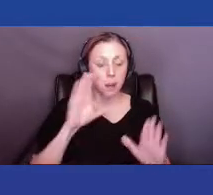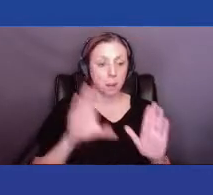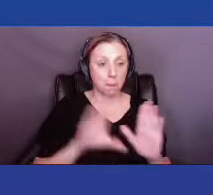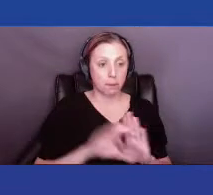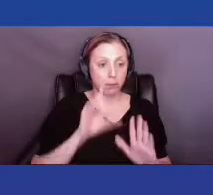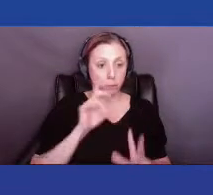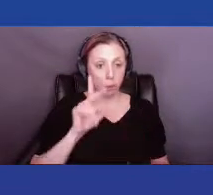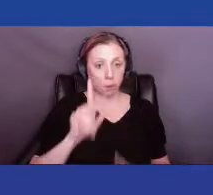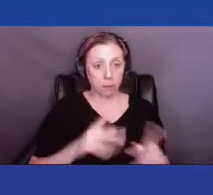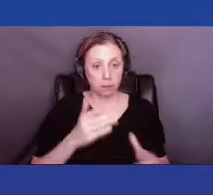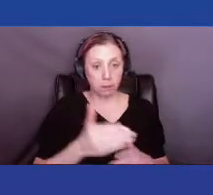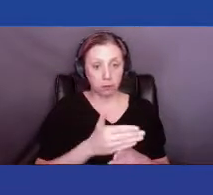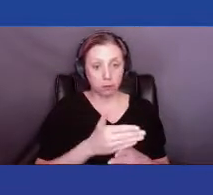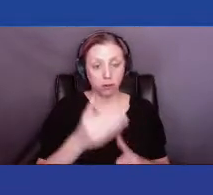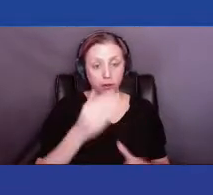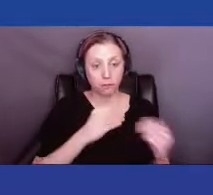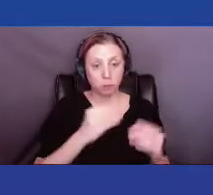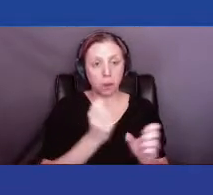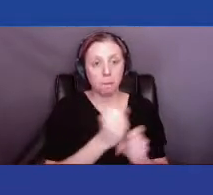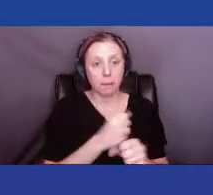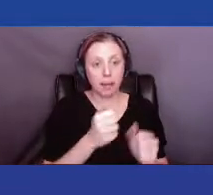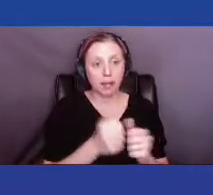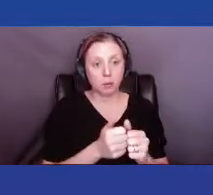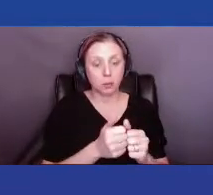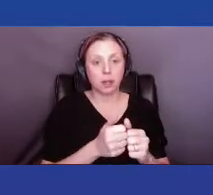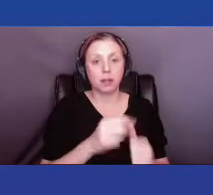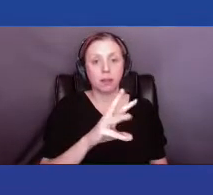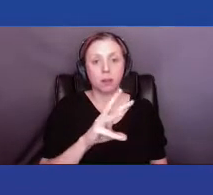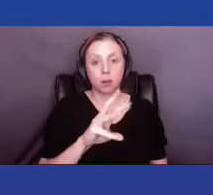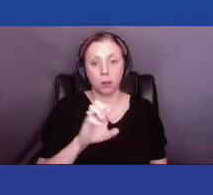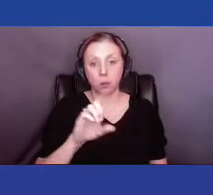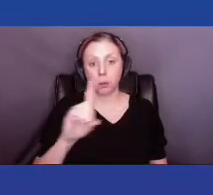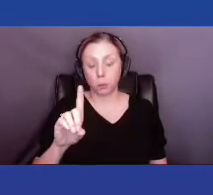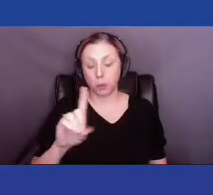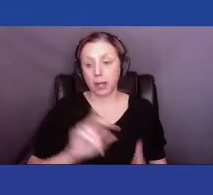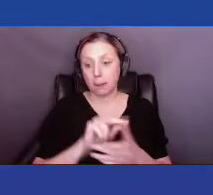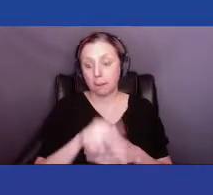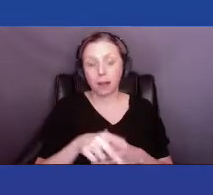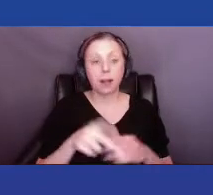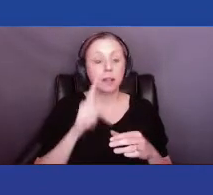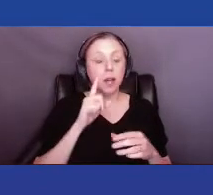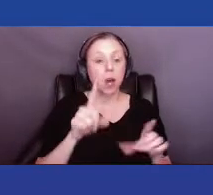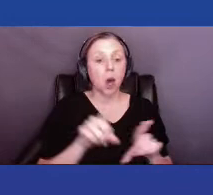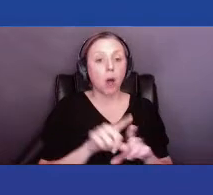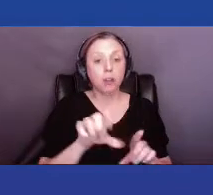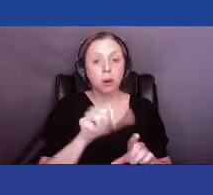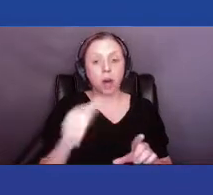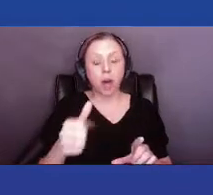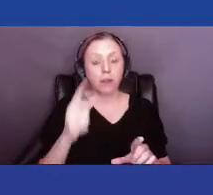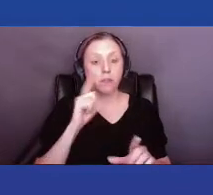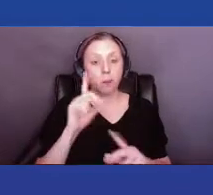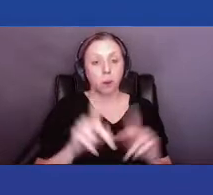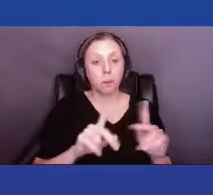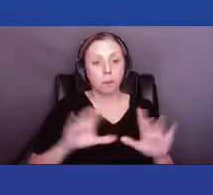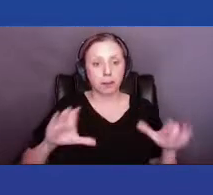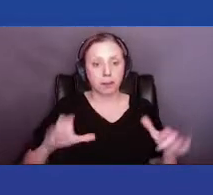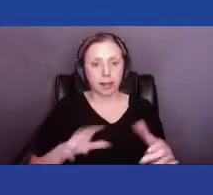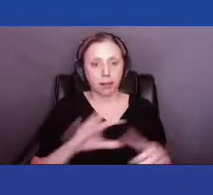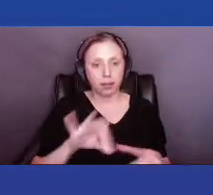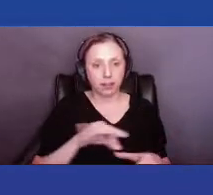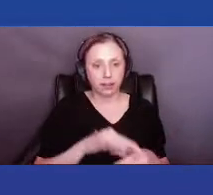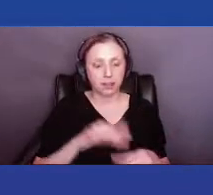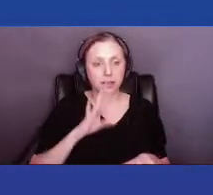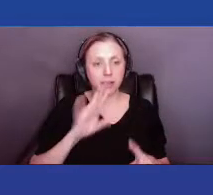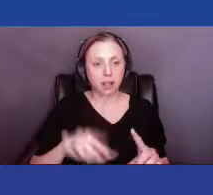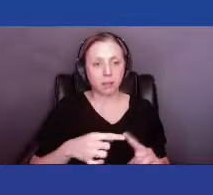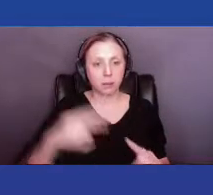people sharing food made with the weedy plants. And the next slide is another image of people gathering and having tea and discussing the histories of